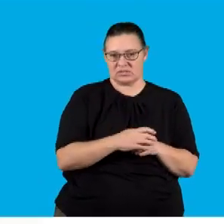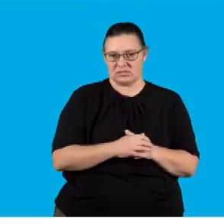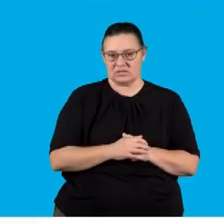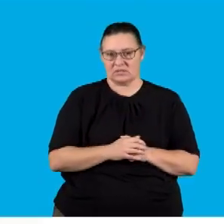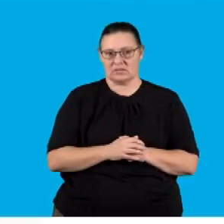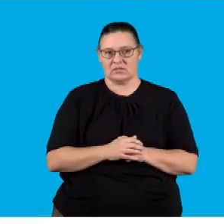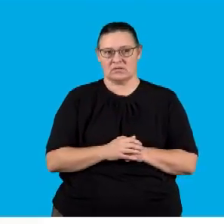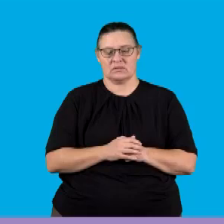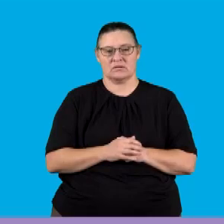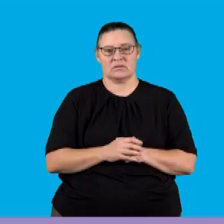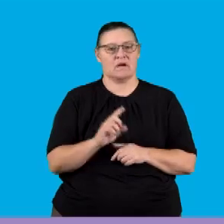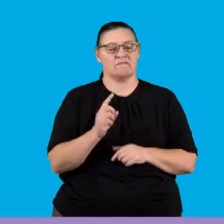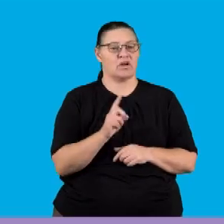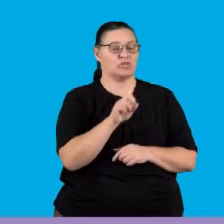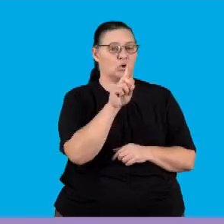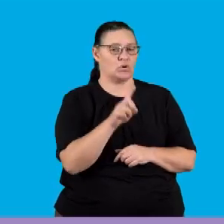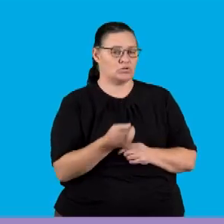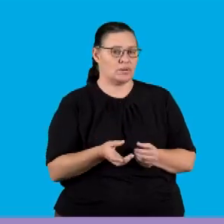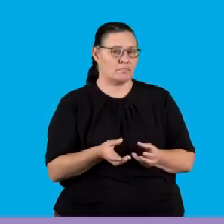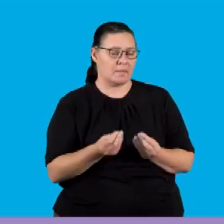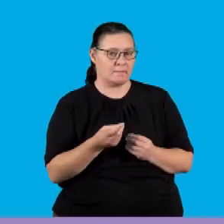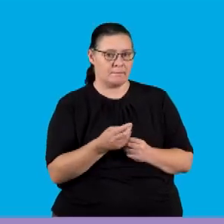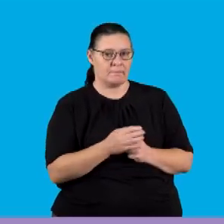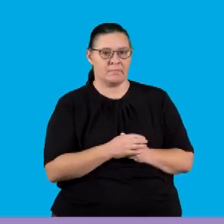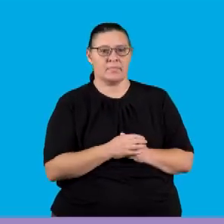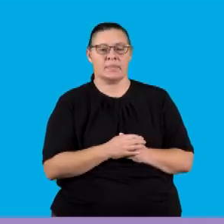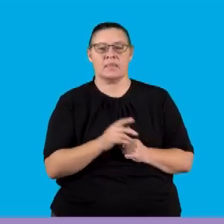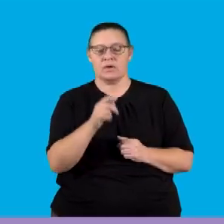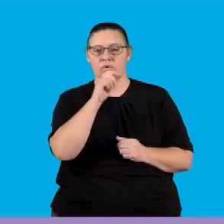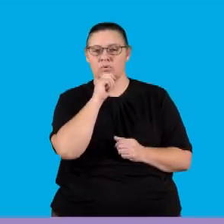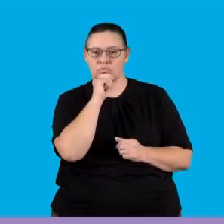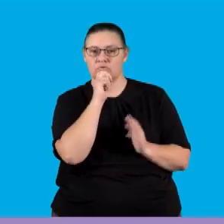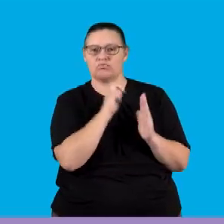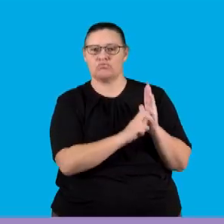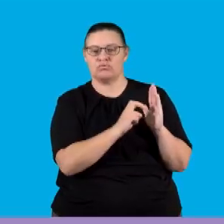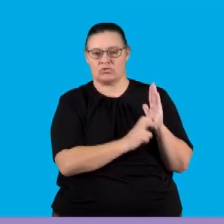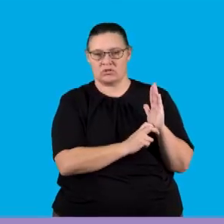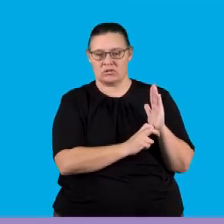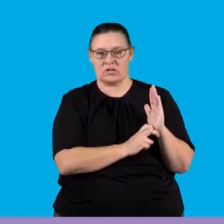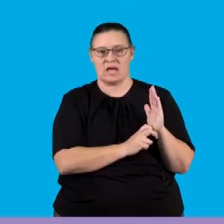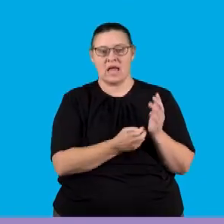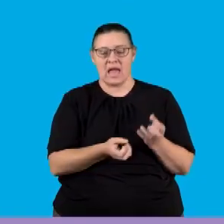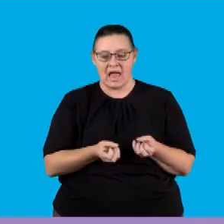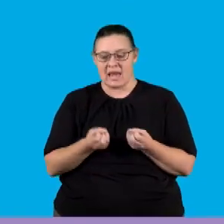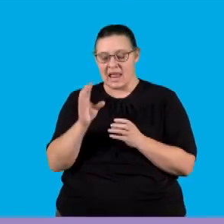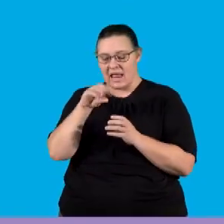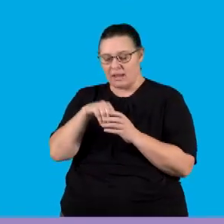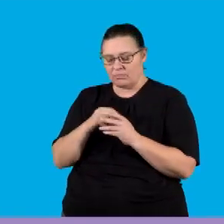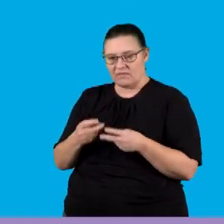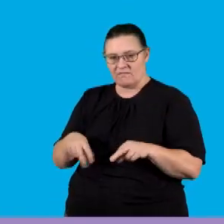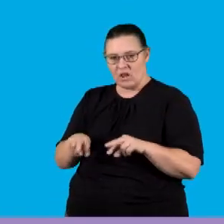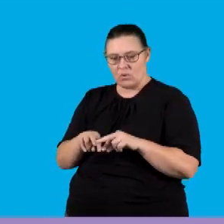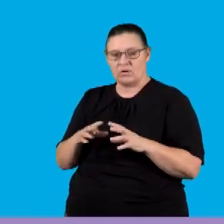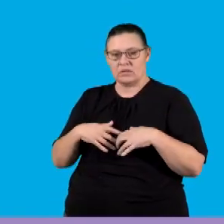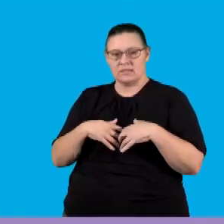practice questions. So the first question that we have been given here is use the rule and the given